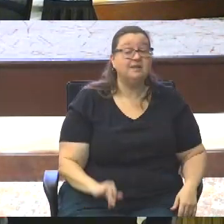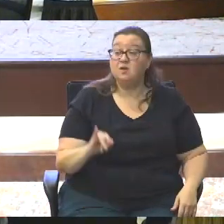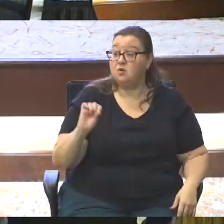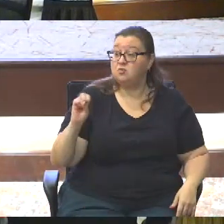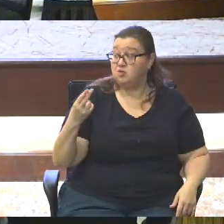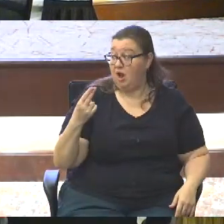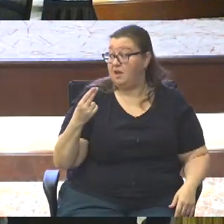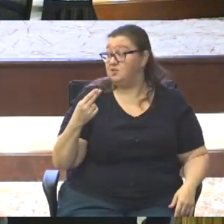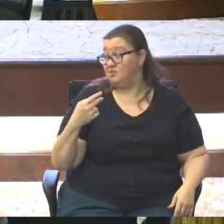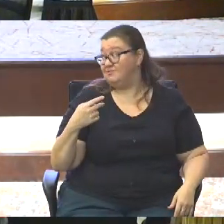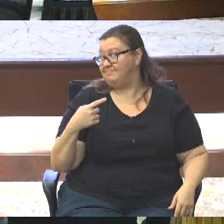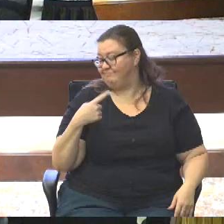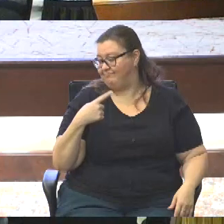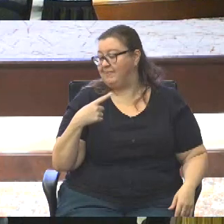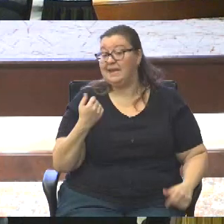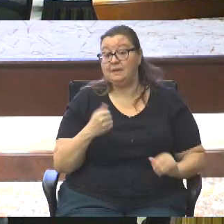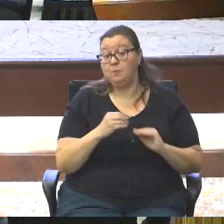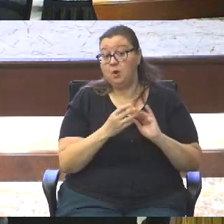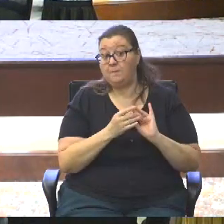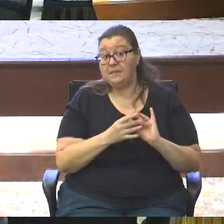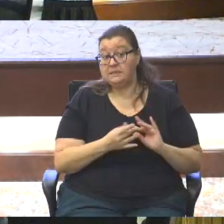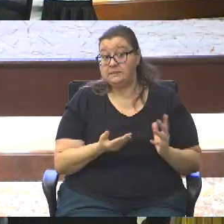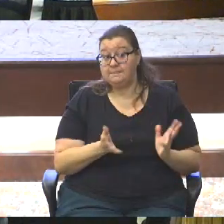Josh. And any other comments?